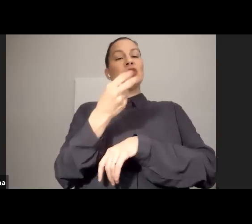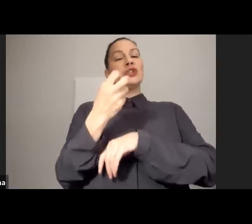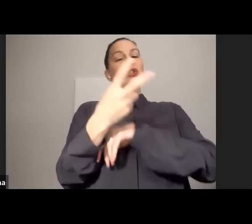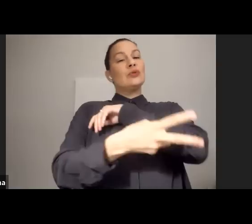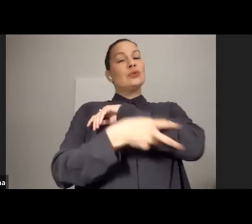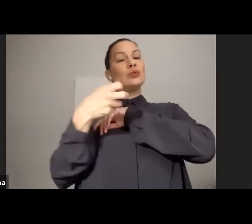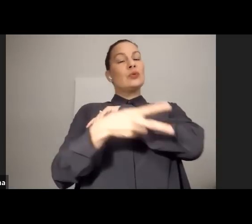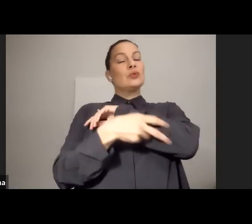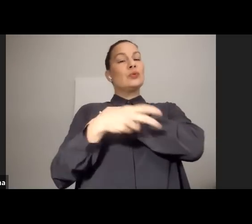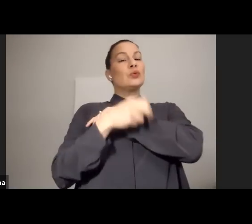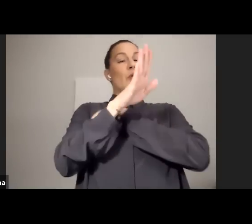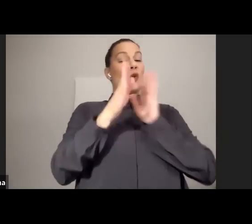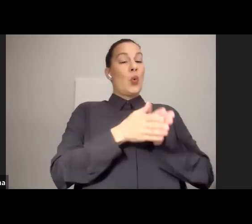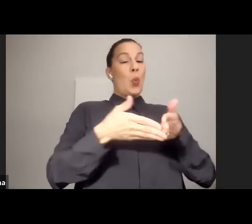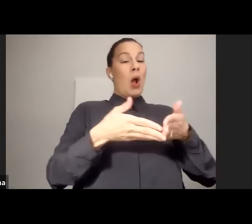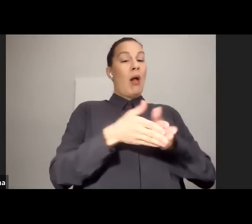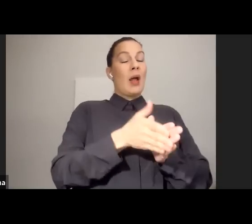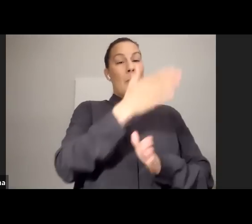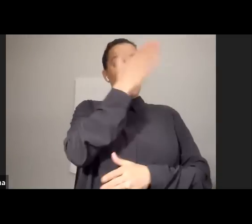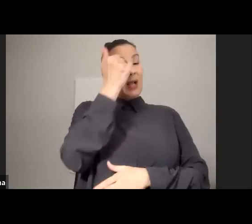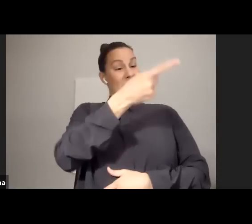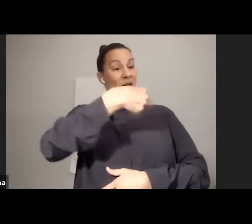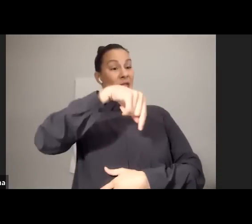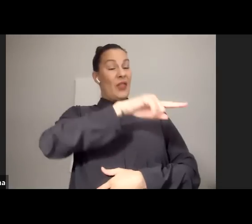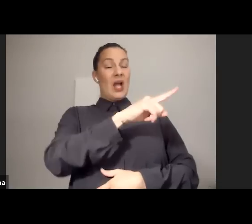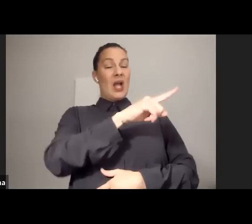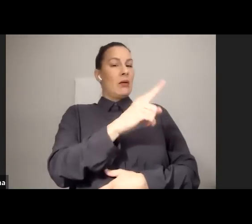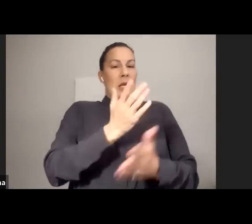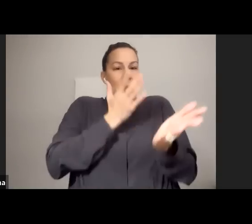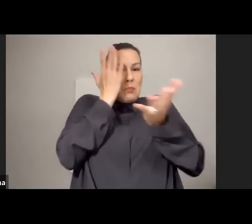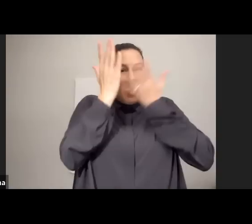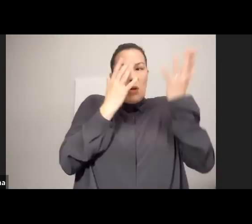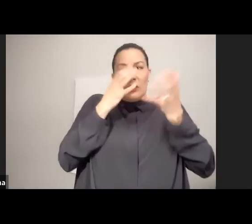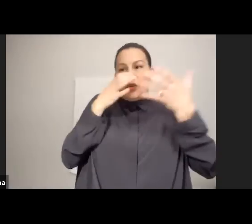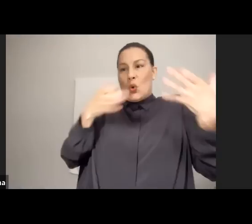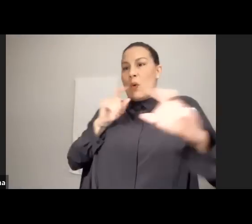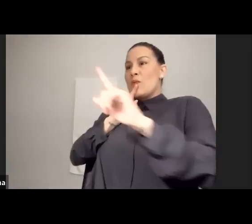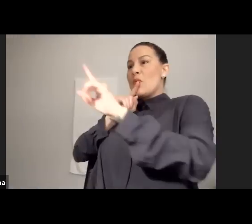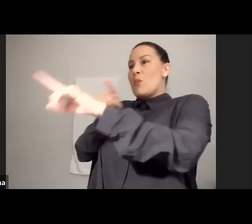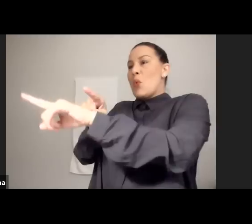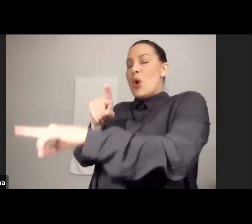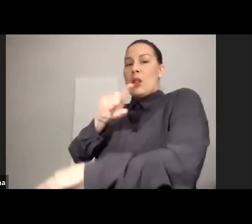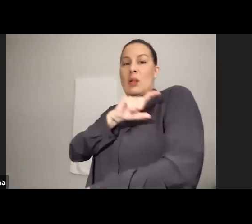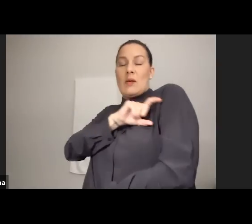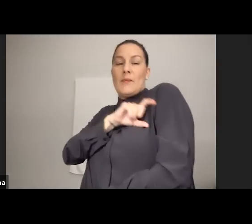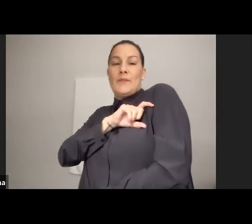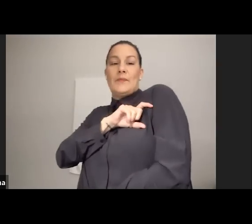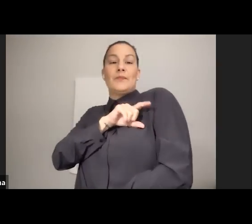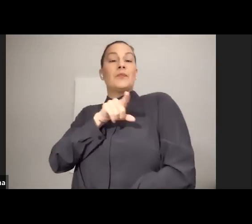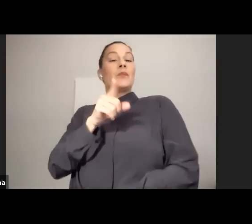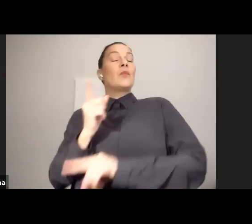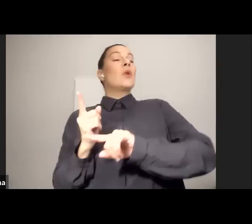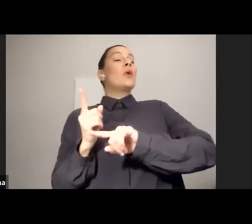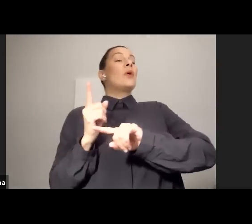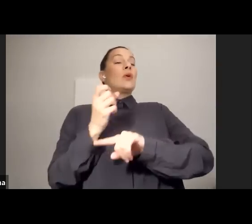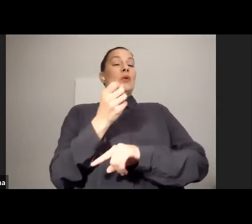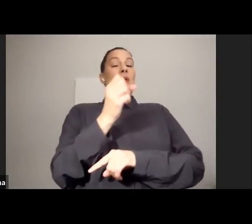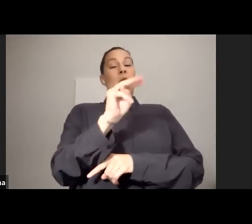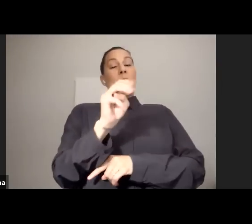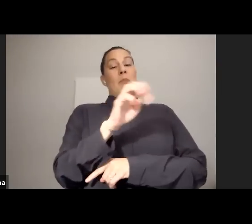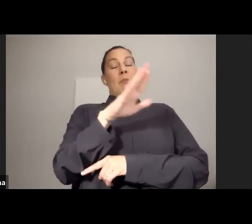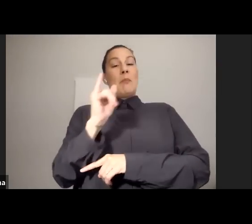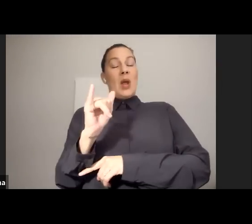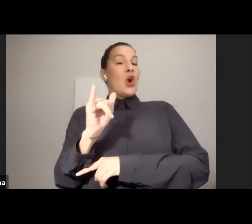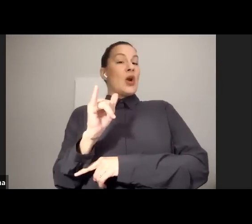thefts. When she was arrested in 1836, the media subjected her to anti-trans and anti-Black